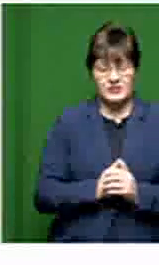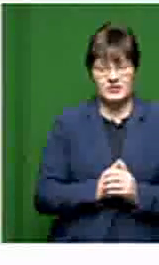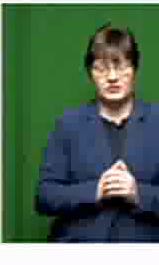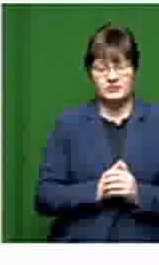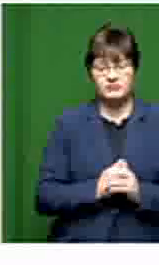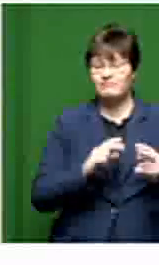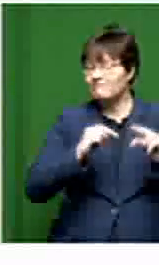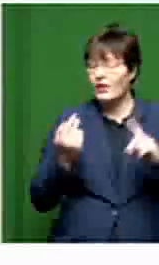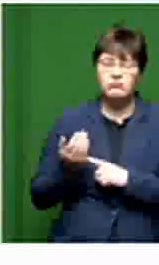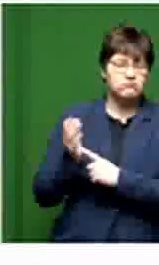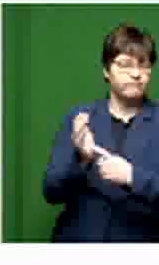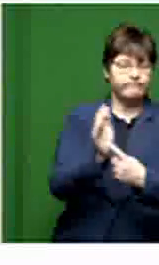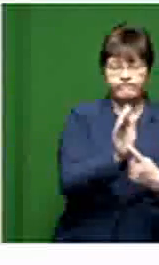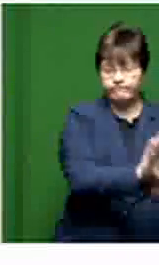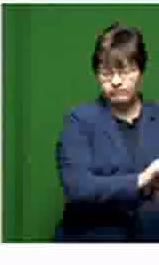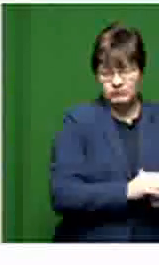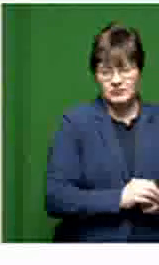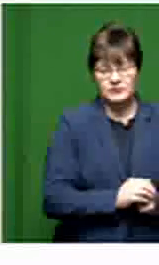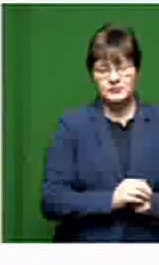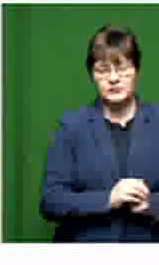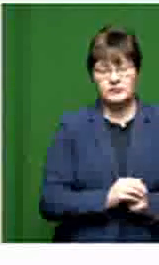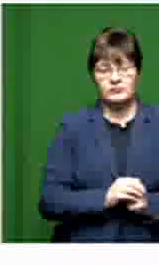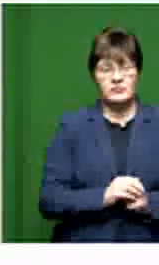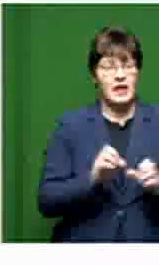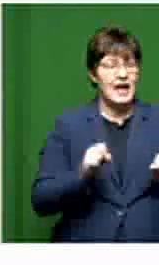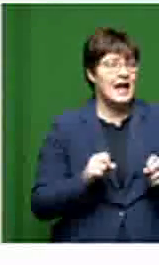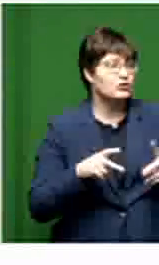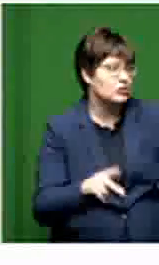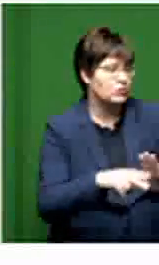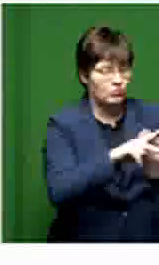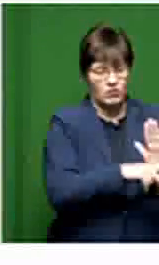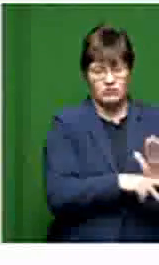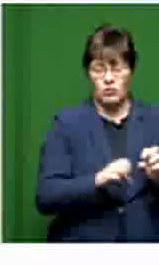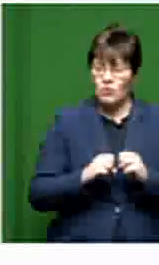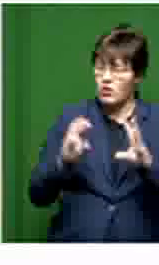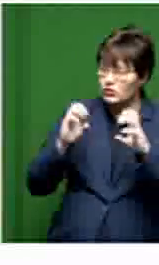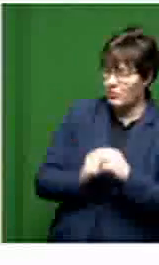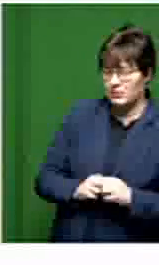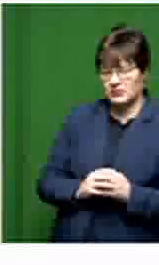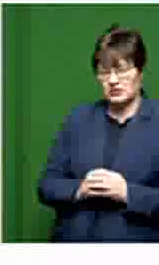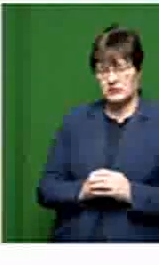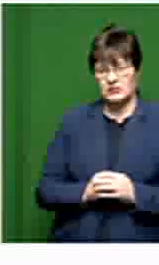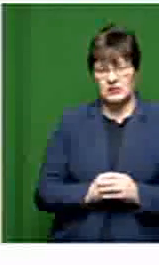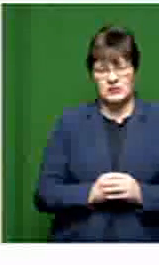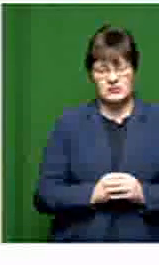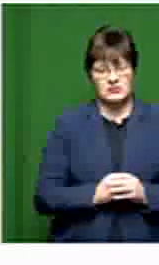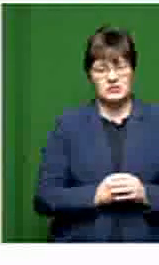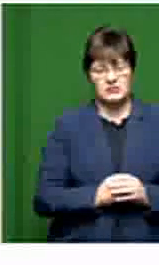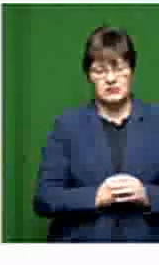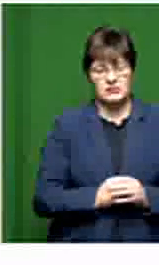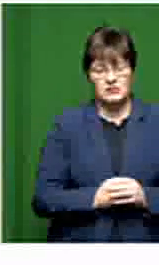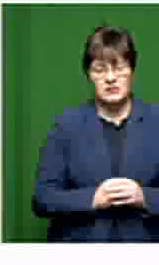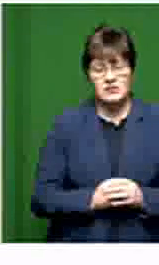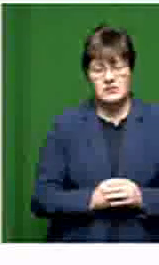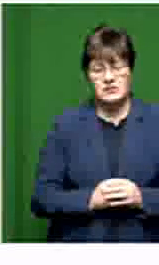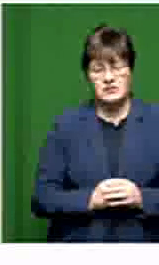numerous exhibitions and education programs, workshops, discussions. So